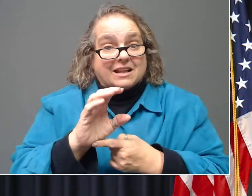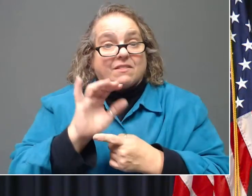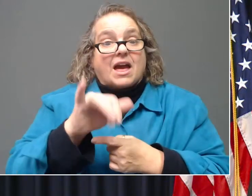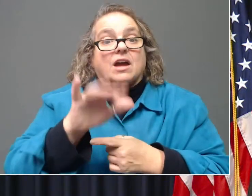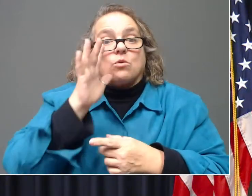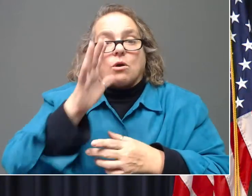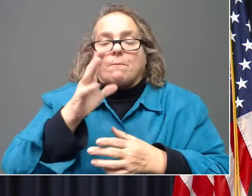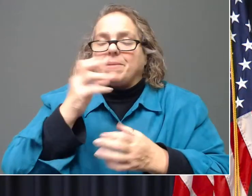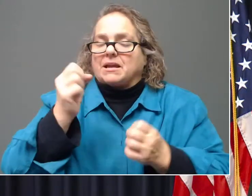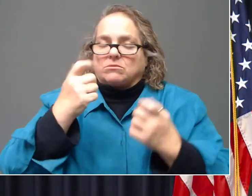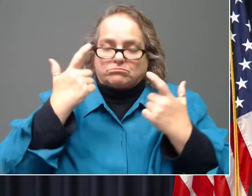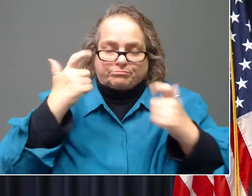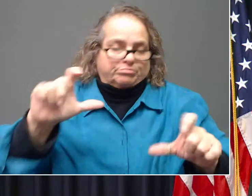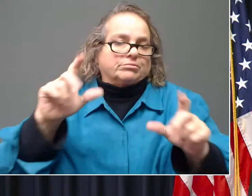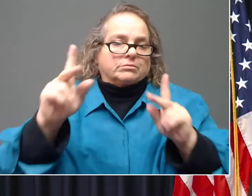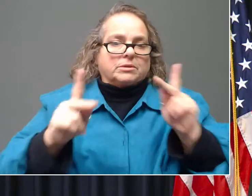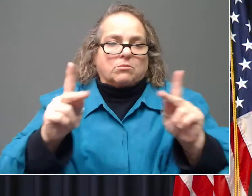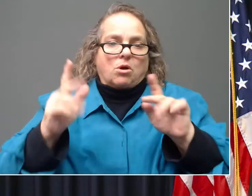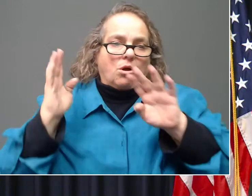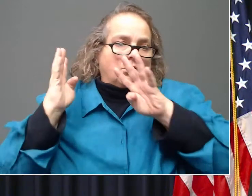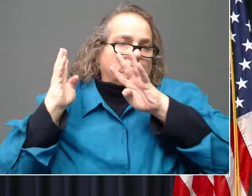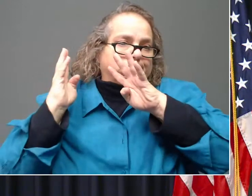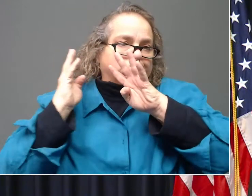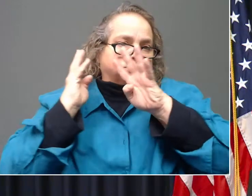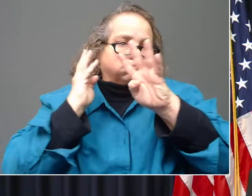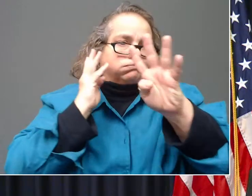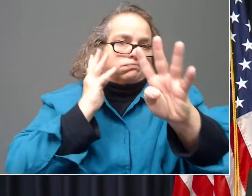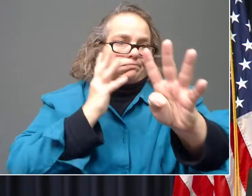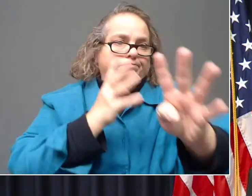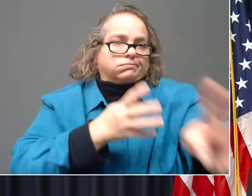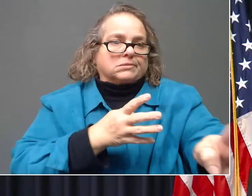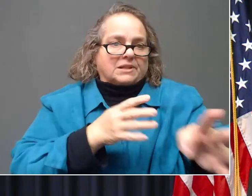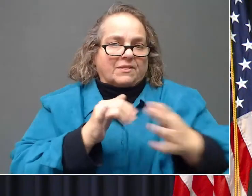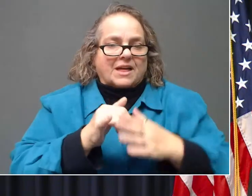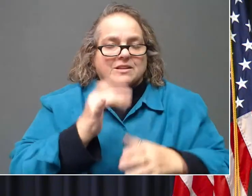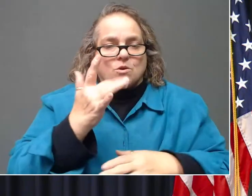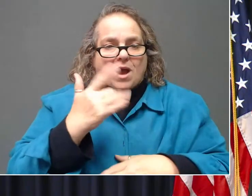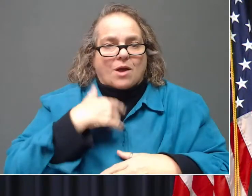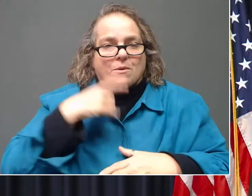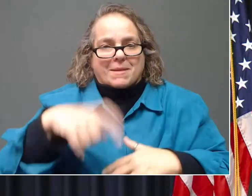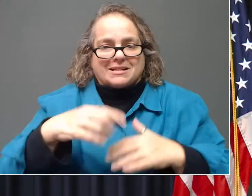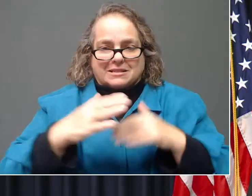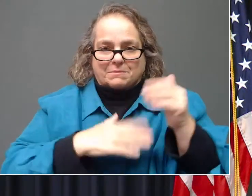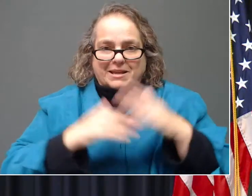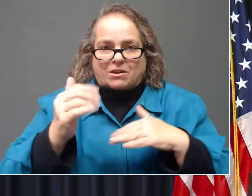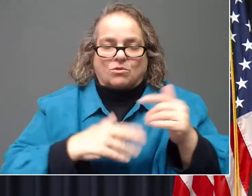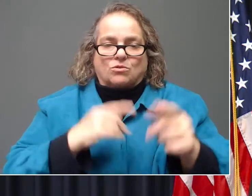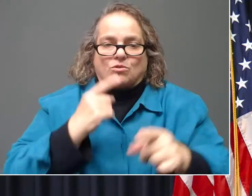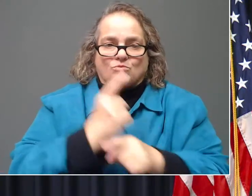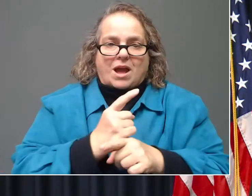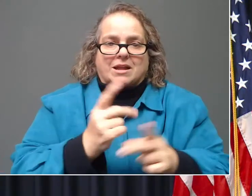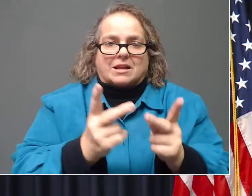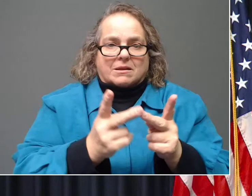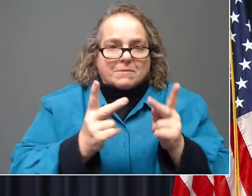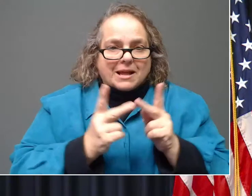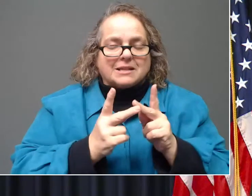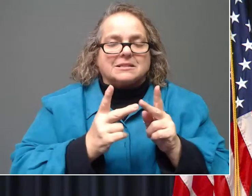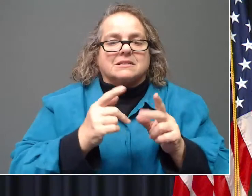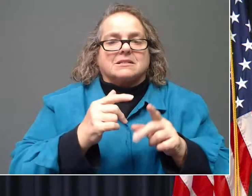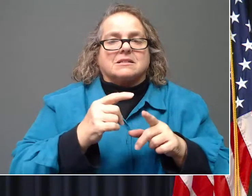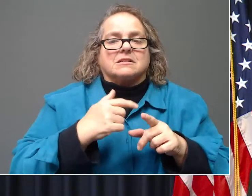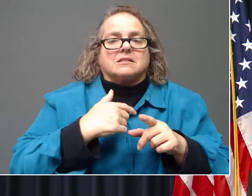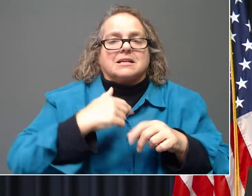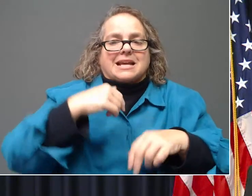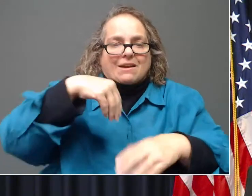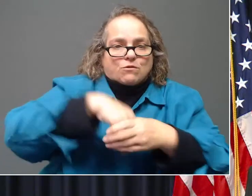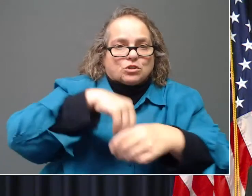people. That's one of the reasons that we're having to build the infrastructure that we have to give as many vaccines as we can, but also to